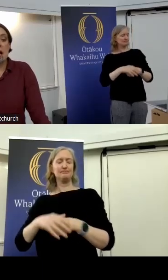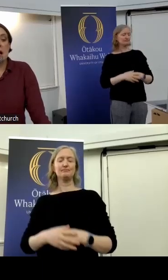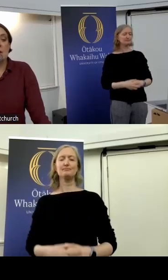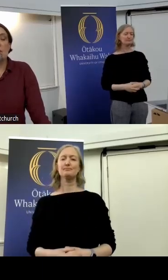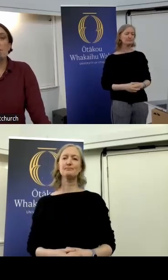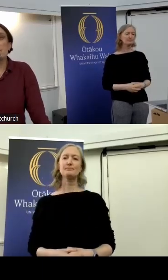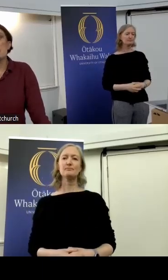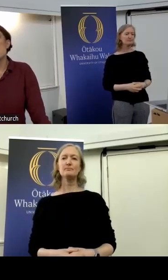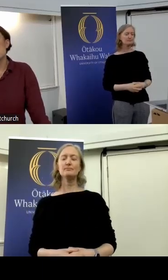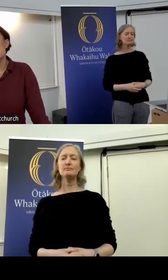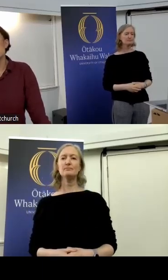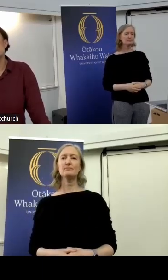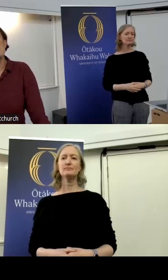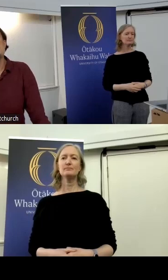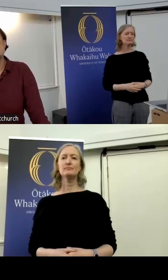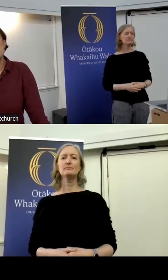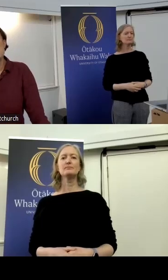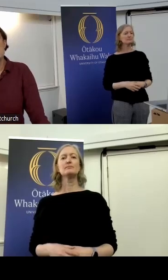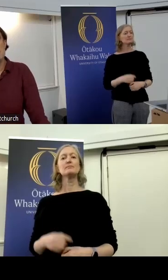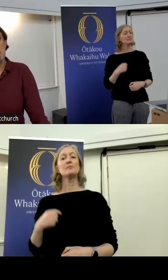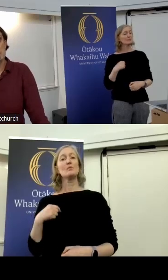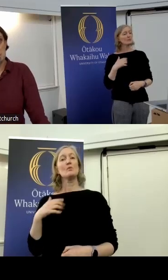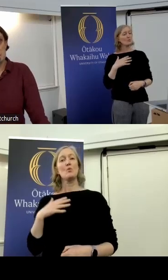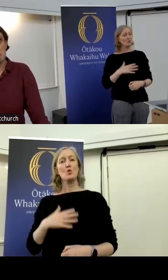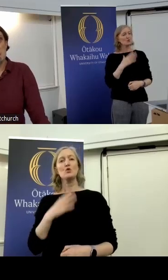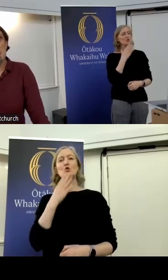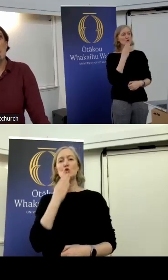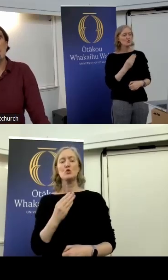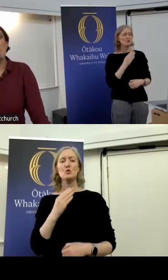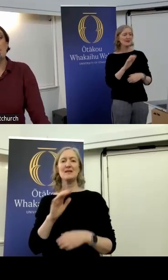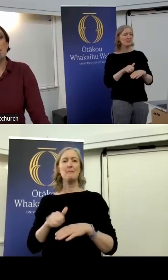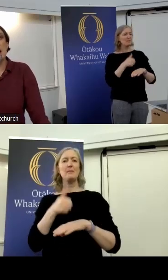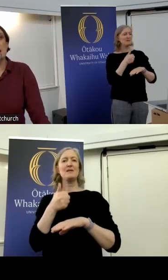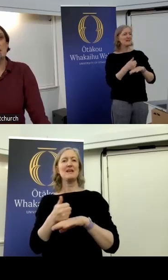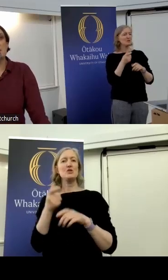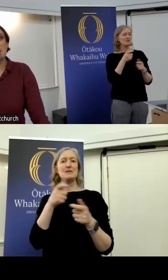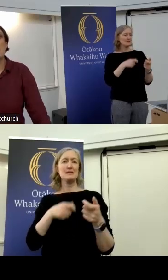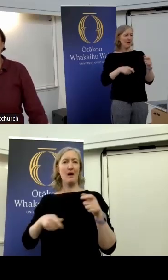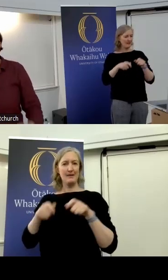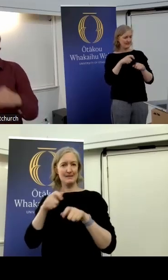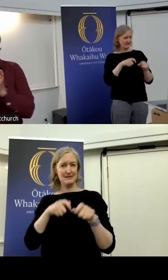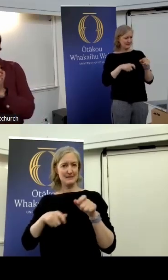we were very interested in using implementation science as